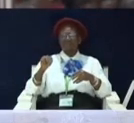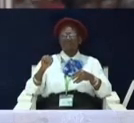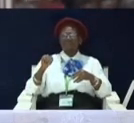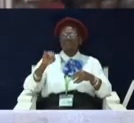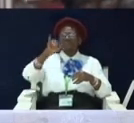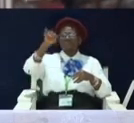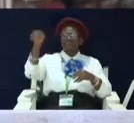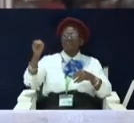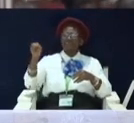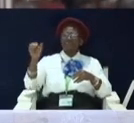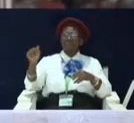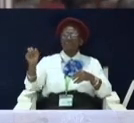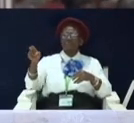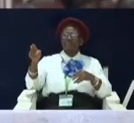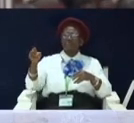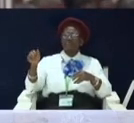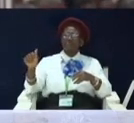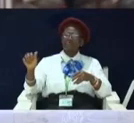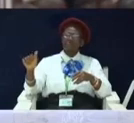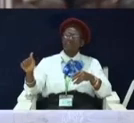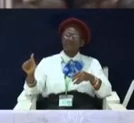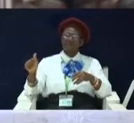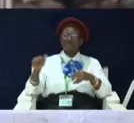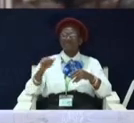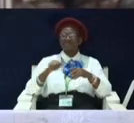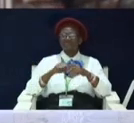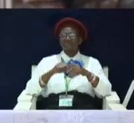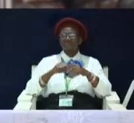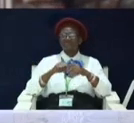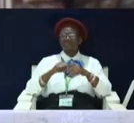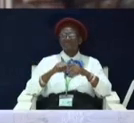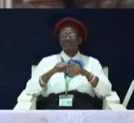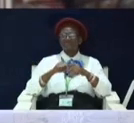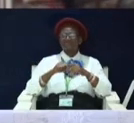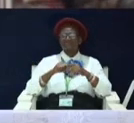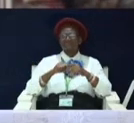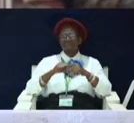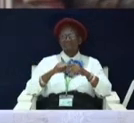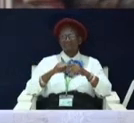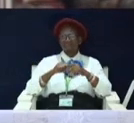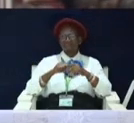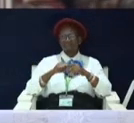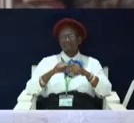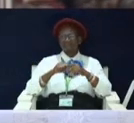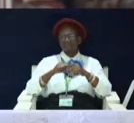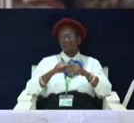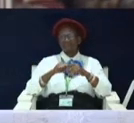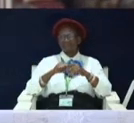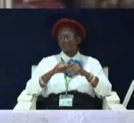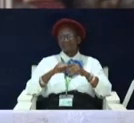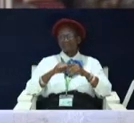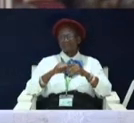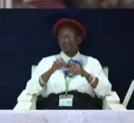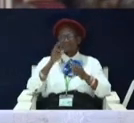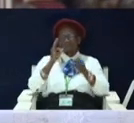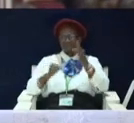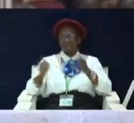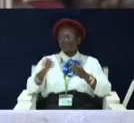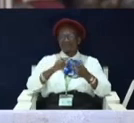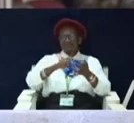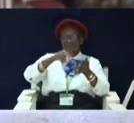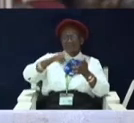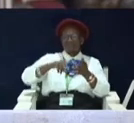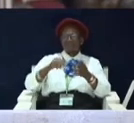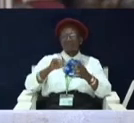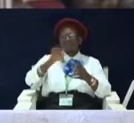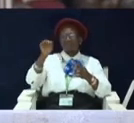Joshua, he If you read Joshua chapter 3 from verse